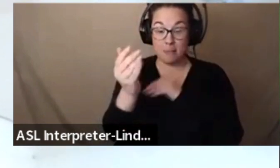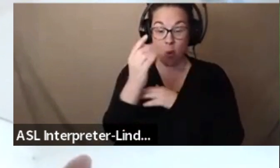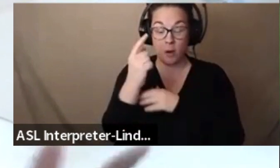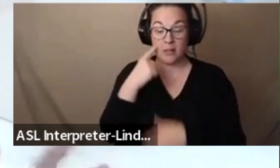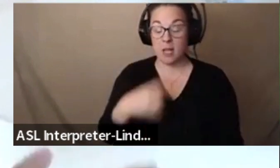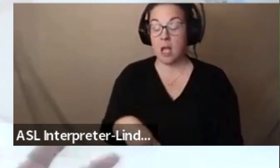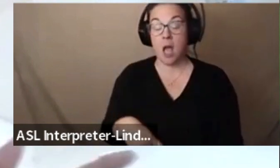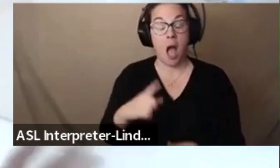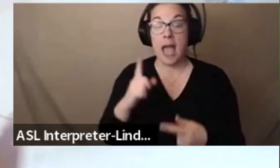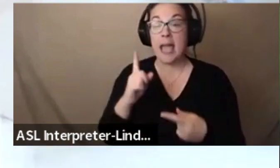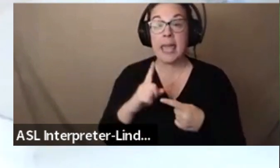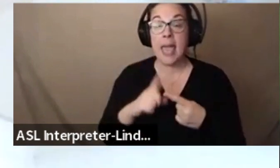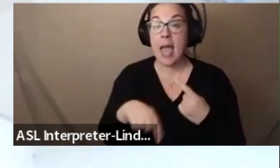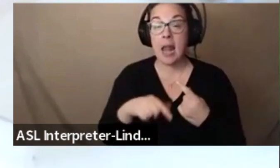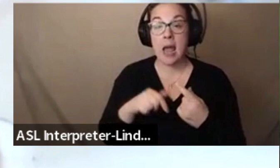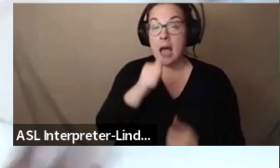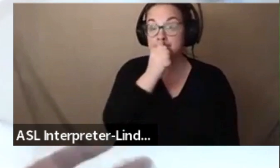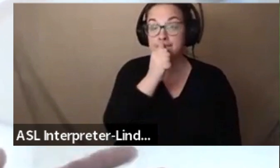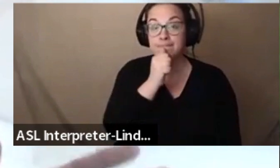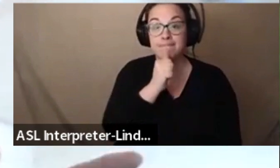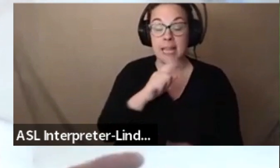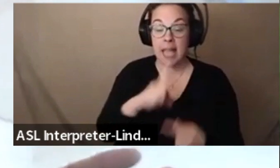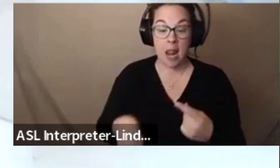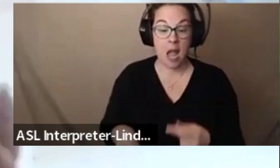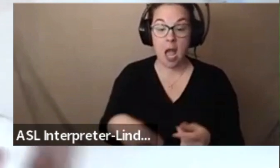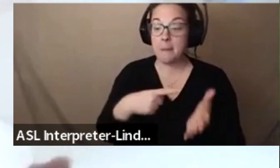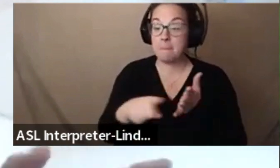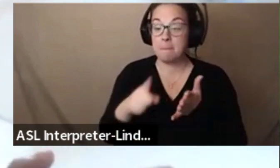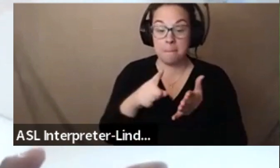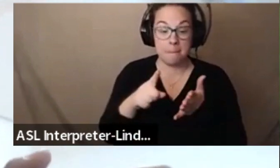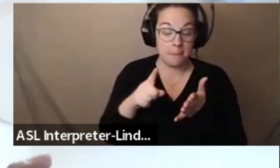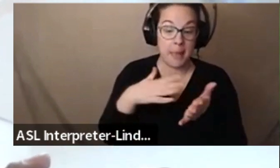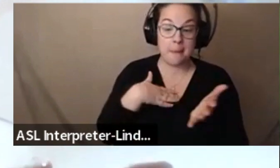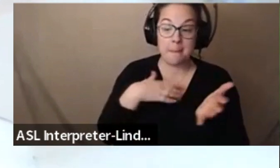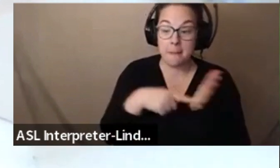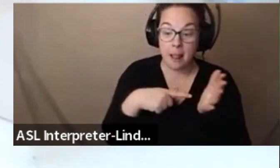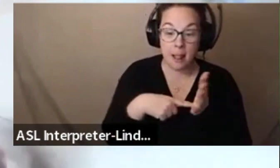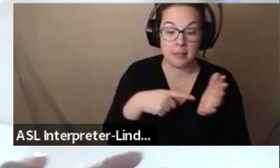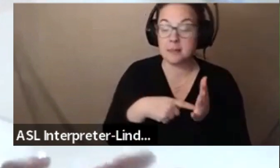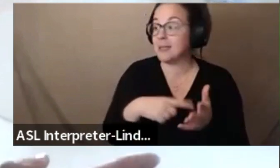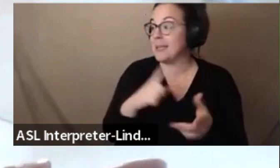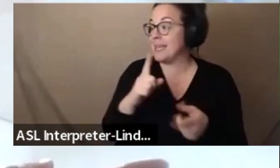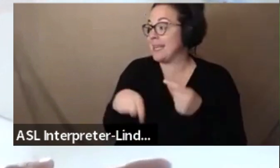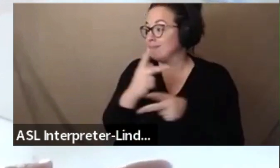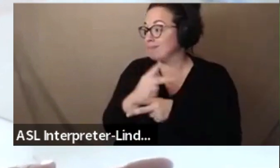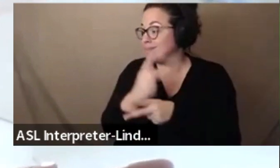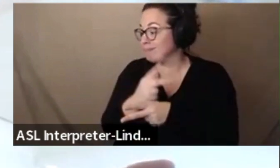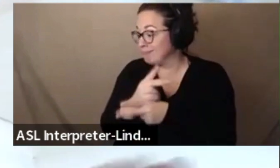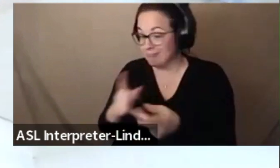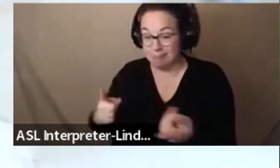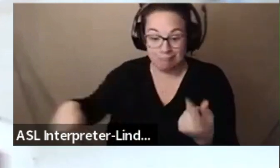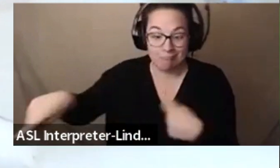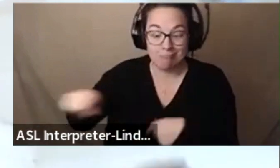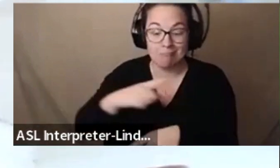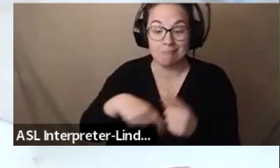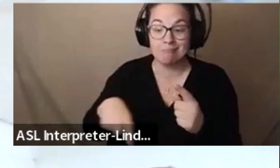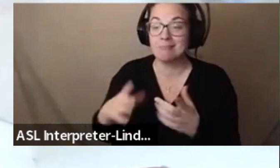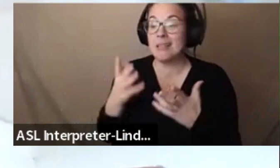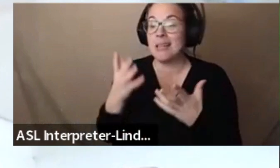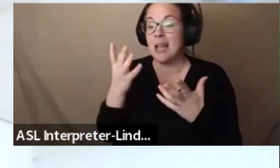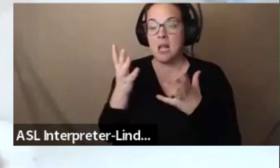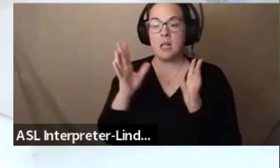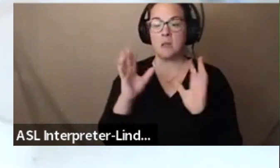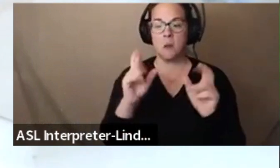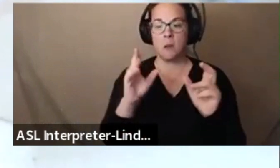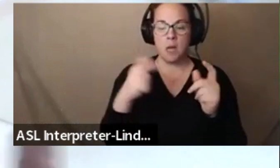up in the morning and think, I can't get through this. I can't pay all these bills. I can't make all these people happy. I can't keep myself clean as well. I can't do all of